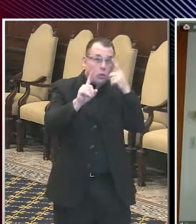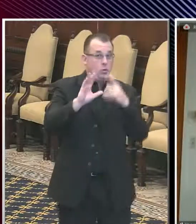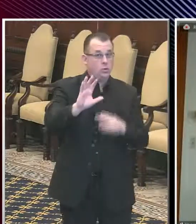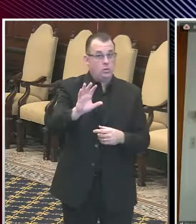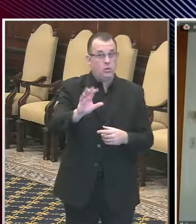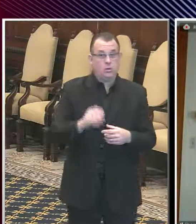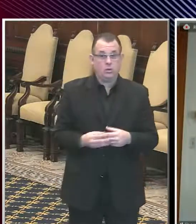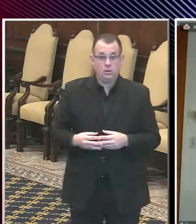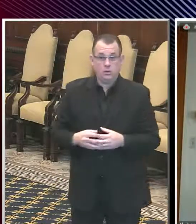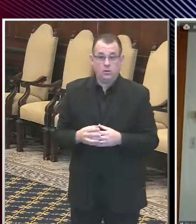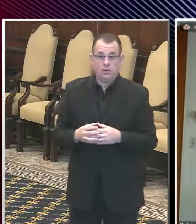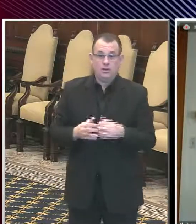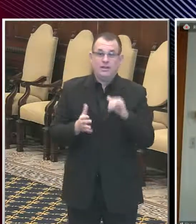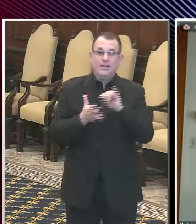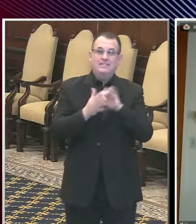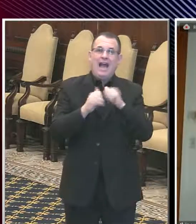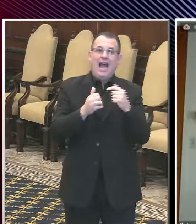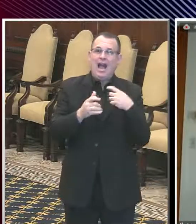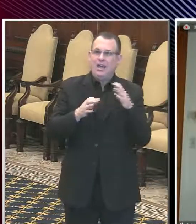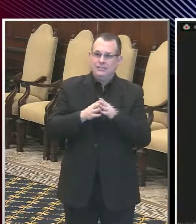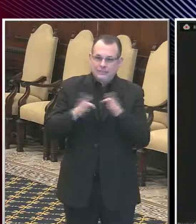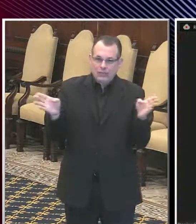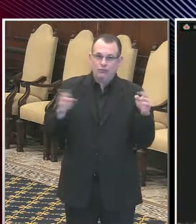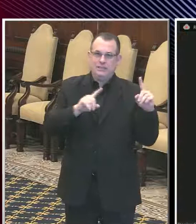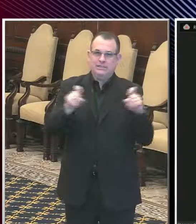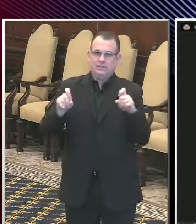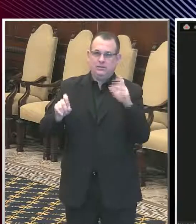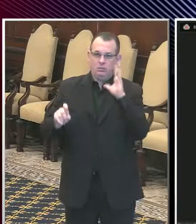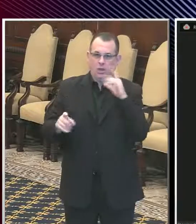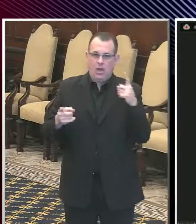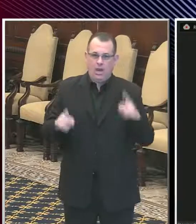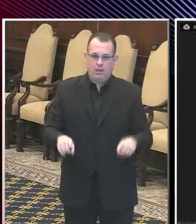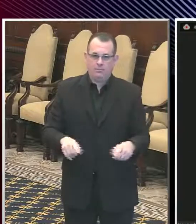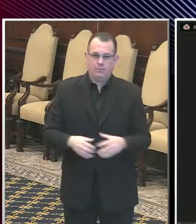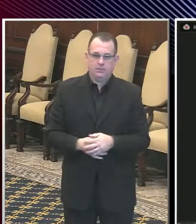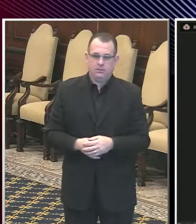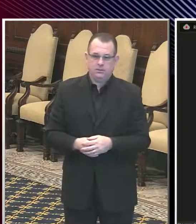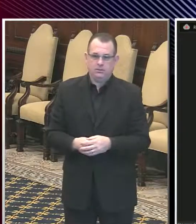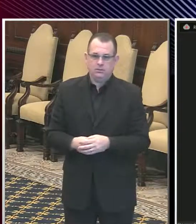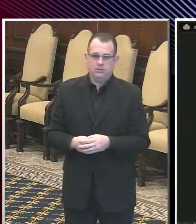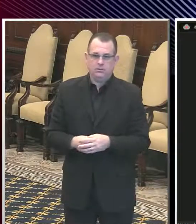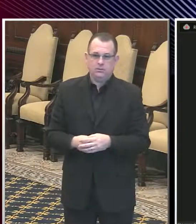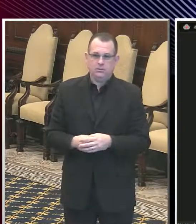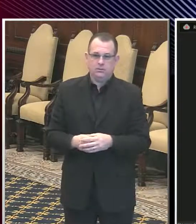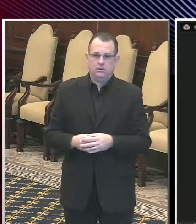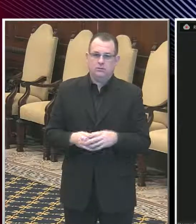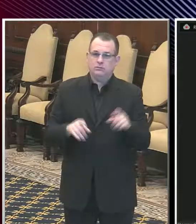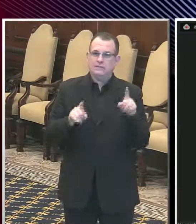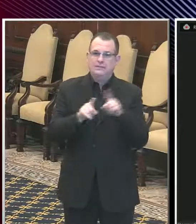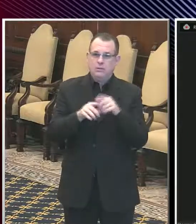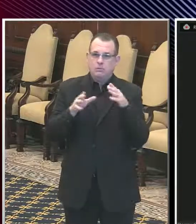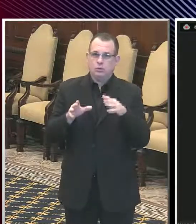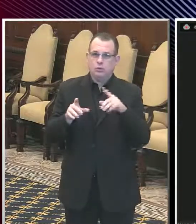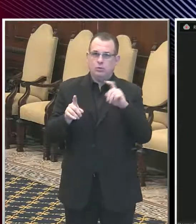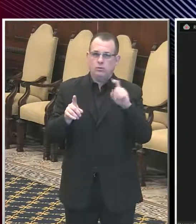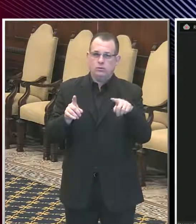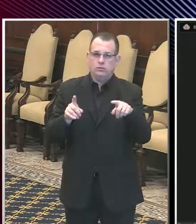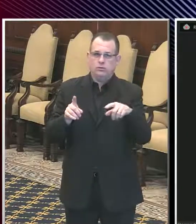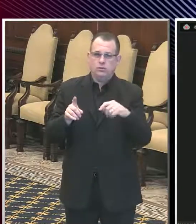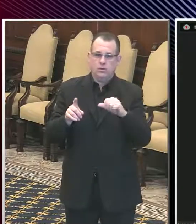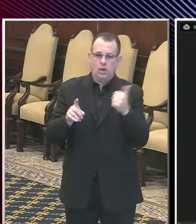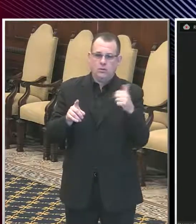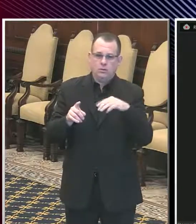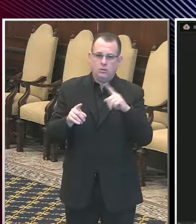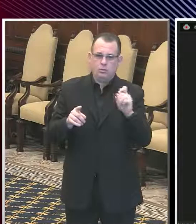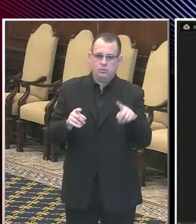expand testing is financially. Okay. Now, at the beginning of